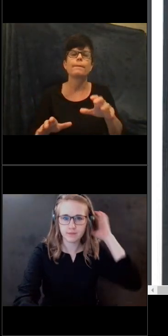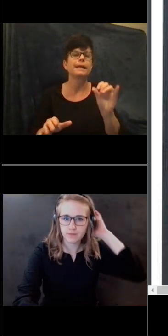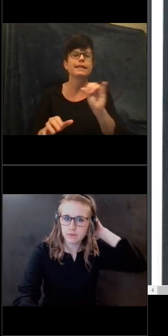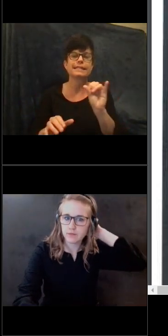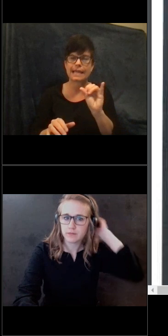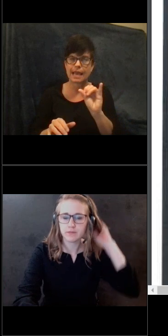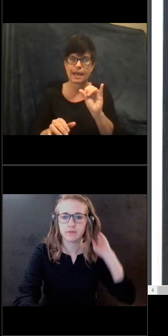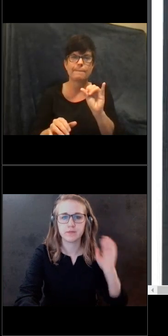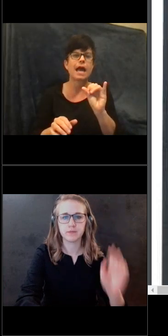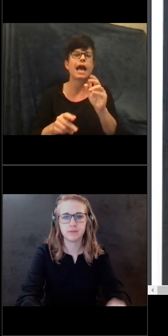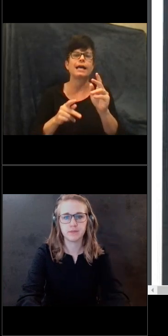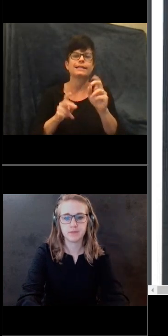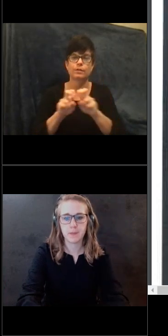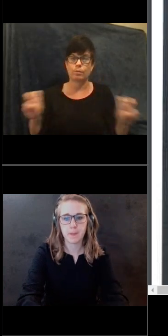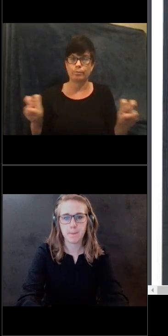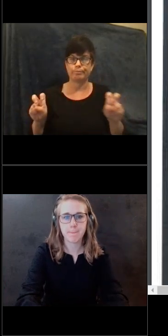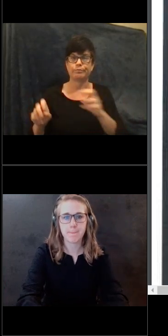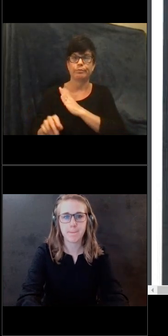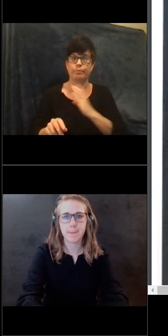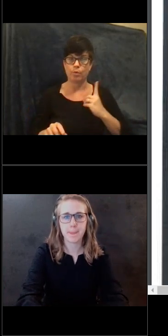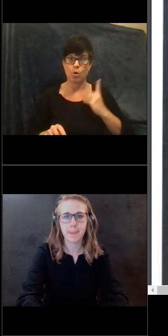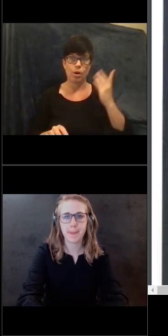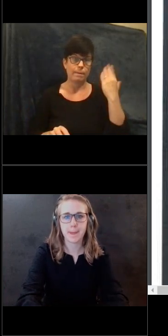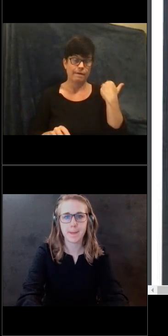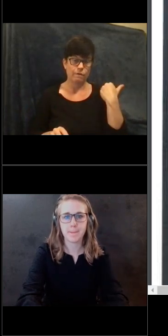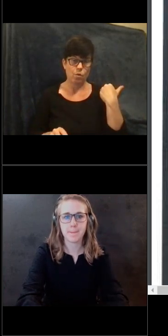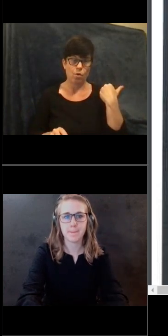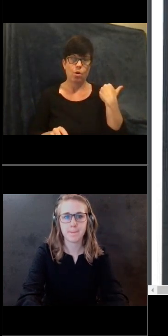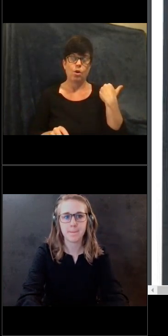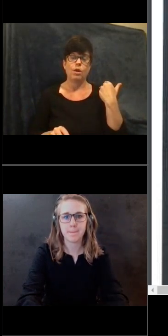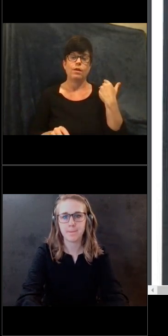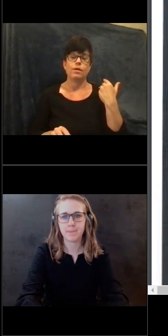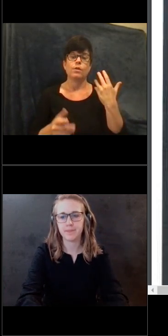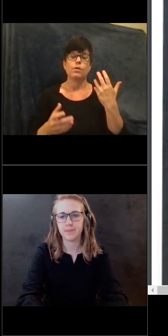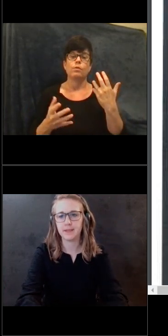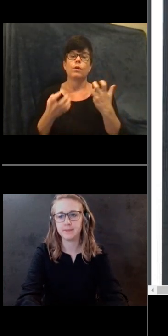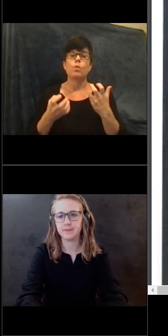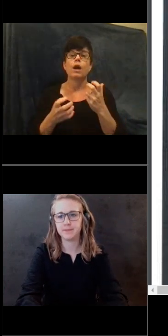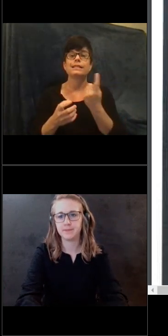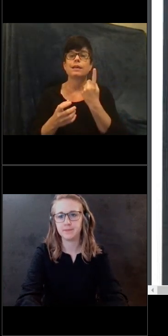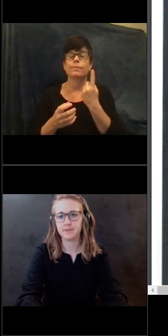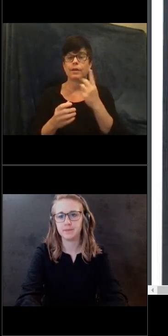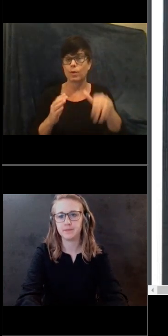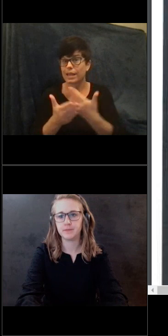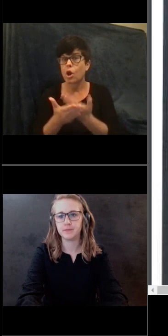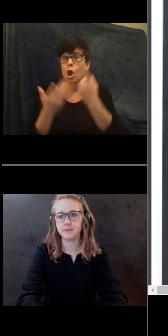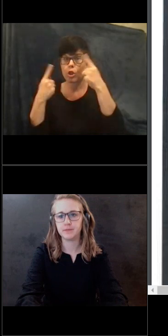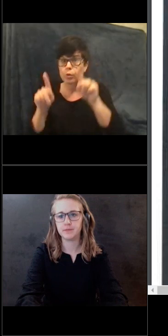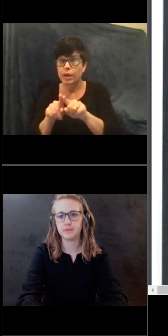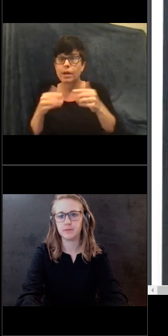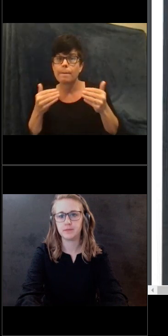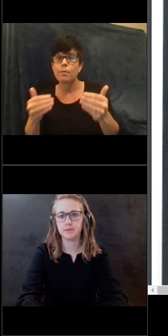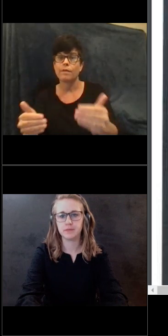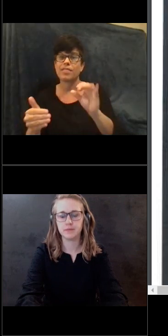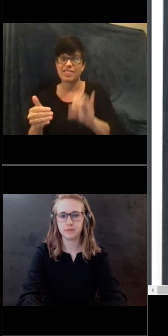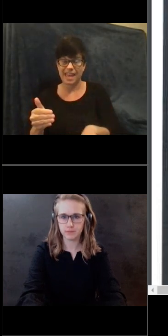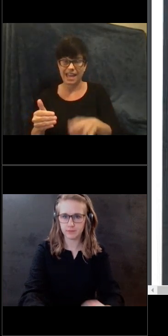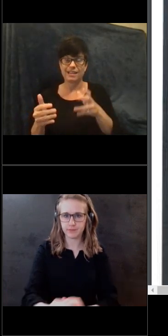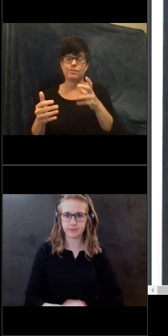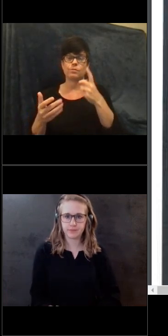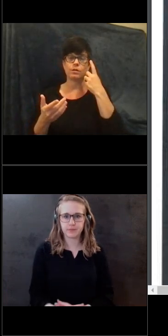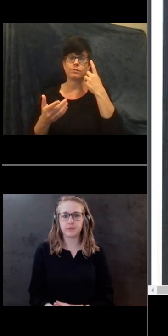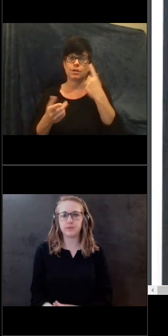mistakes and lock in something that we can all agree on and move forward. And that is parking, I think. And,